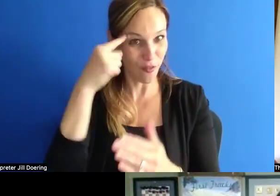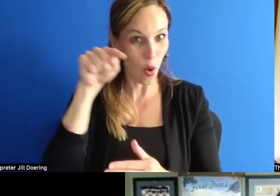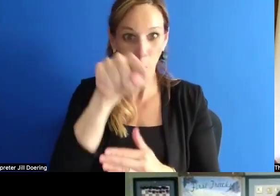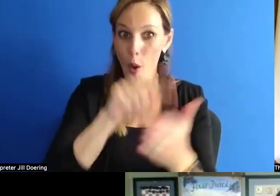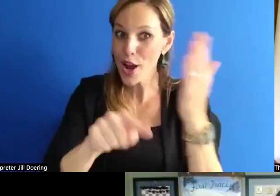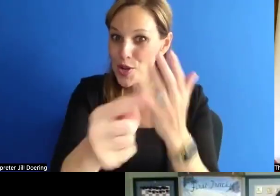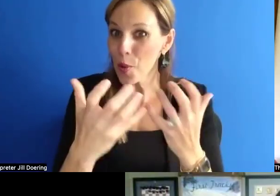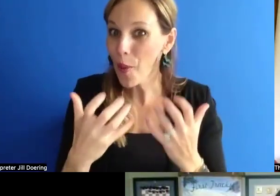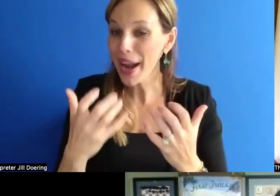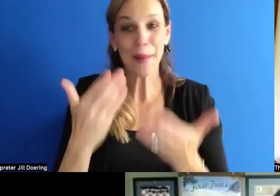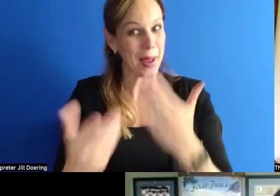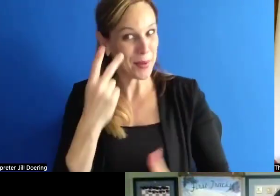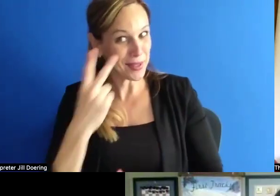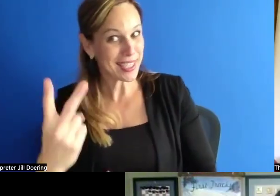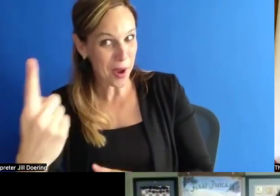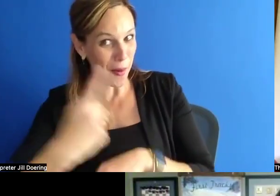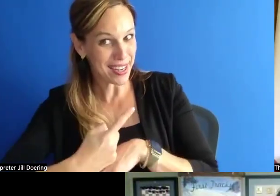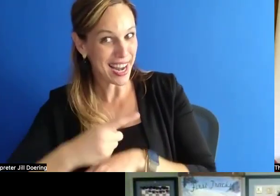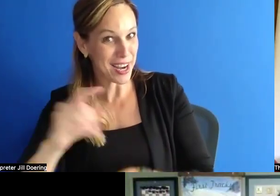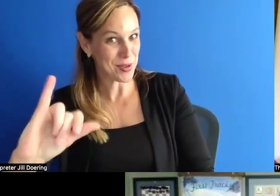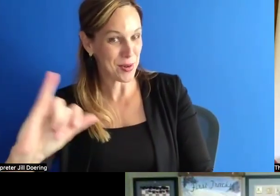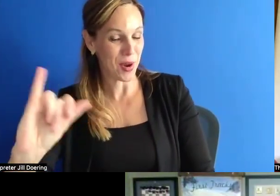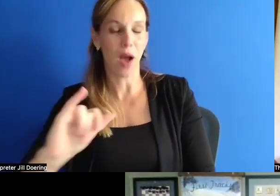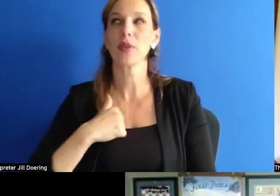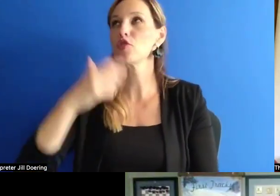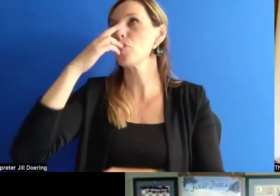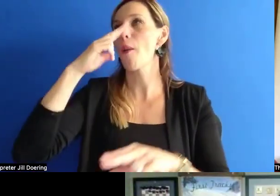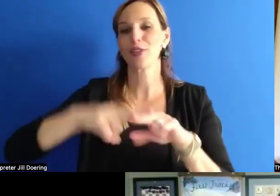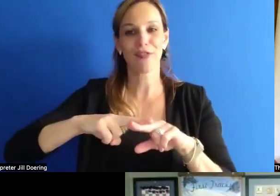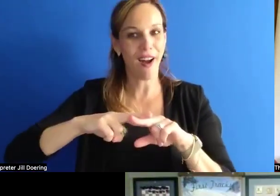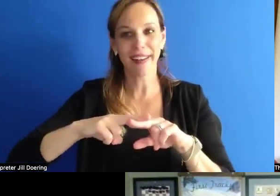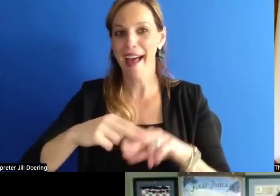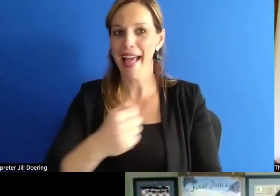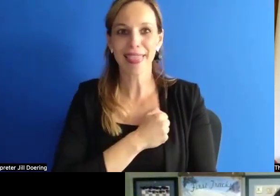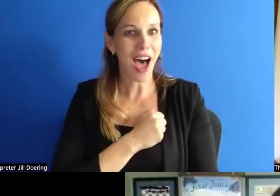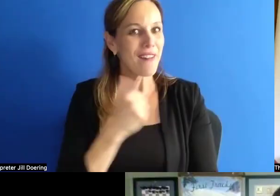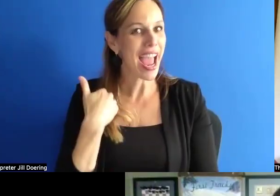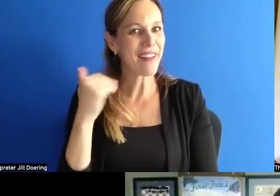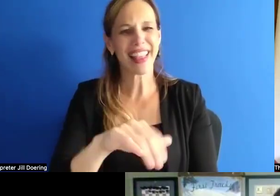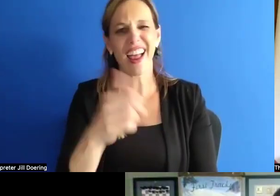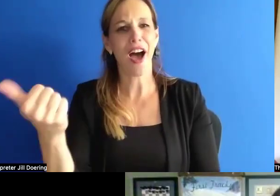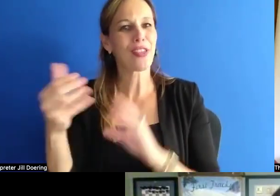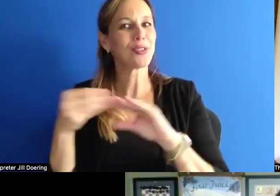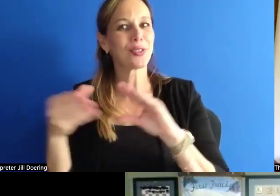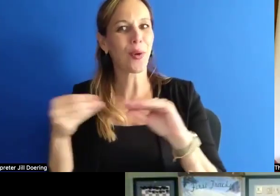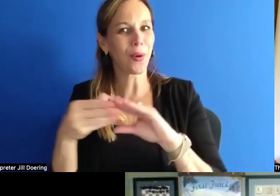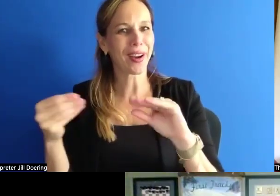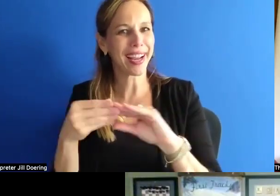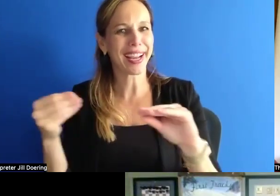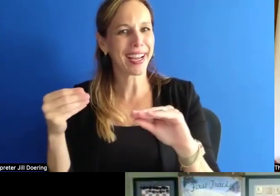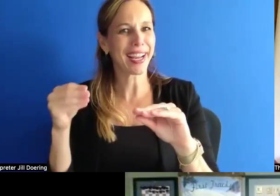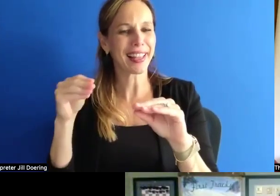it. You might just see it one day. So it was so much fun. I do love having that other storyline, getting